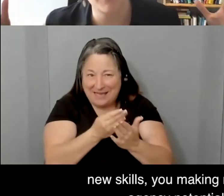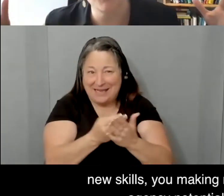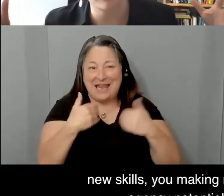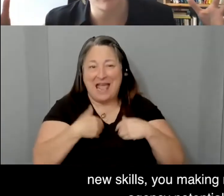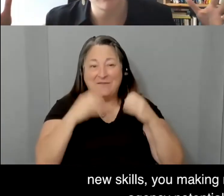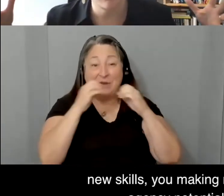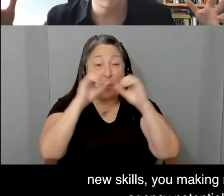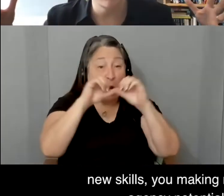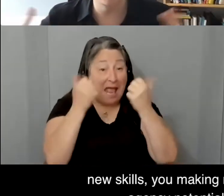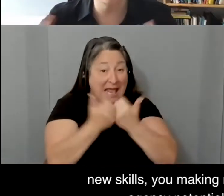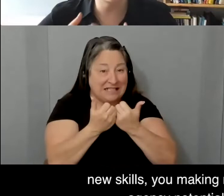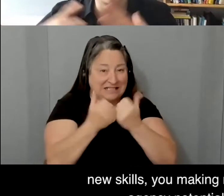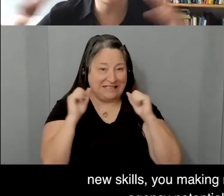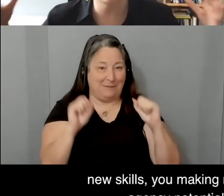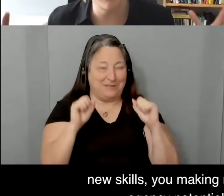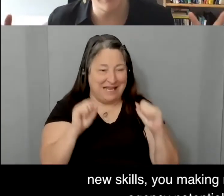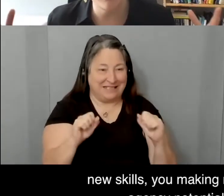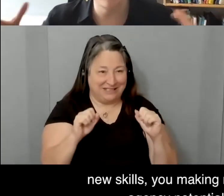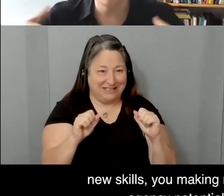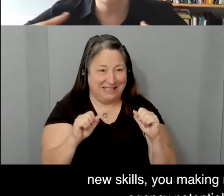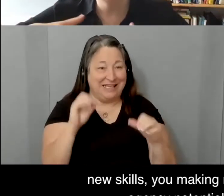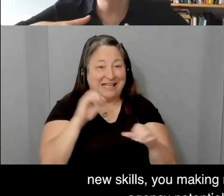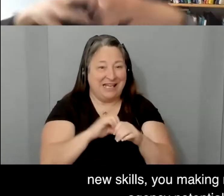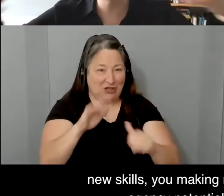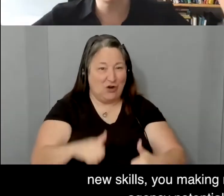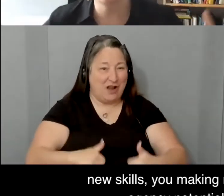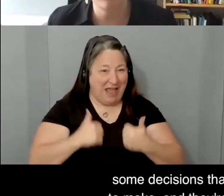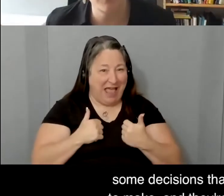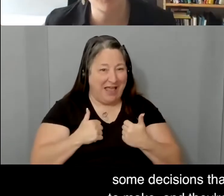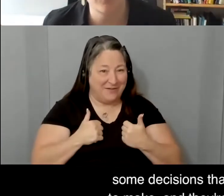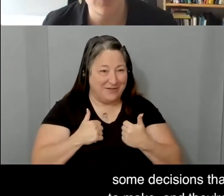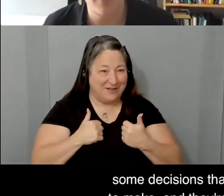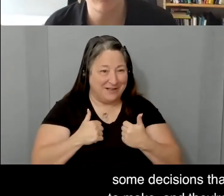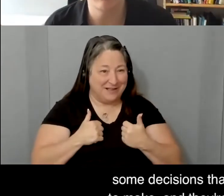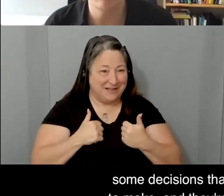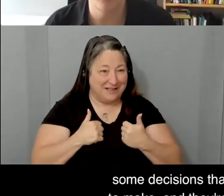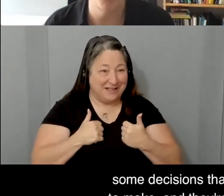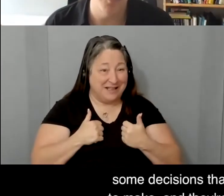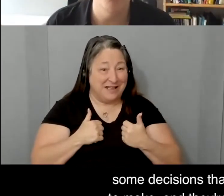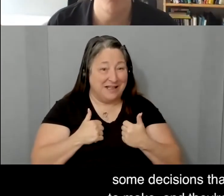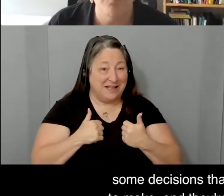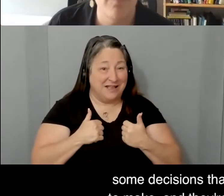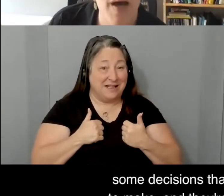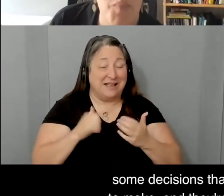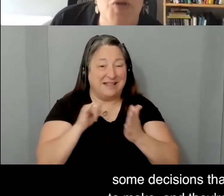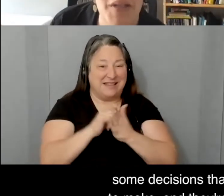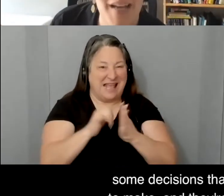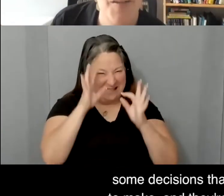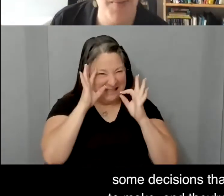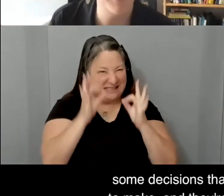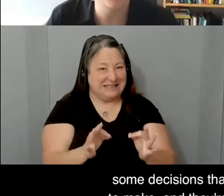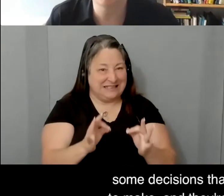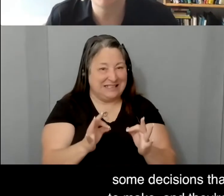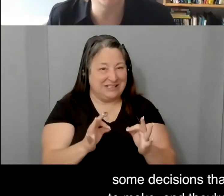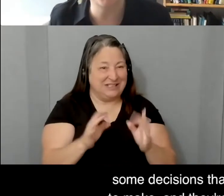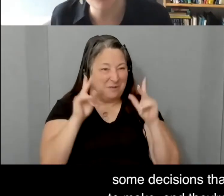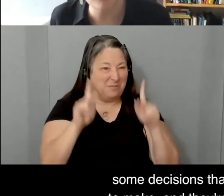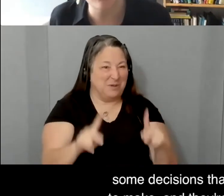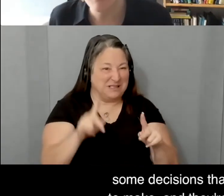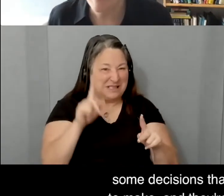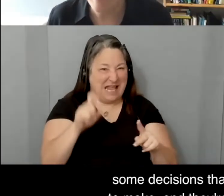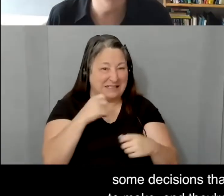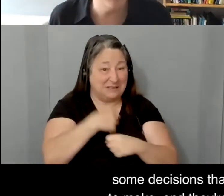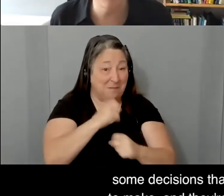agency potentially in your life, those are some decisions that, you know, a person has to make, and they're